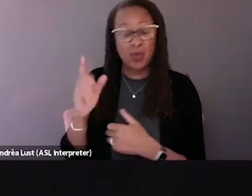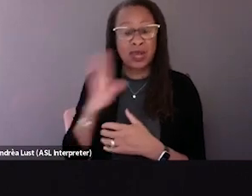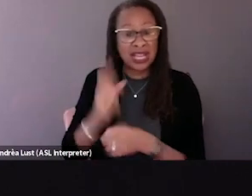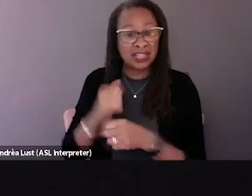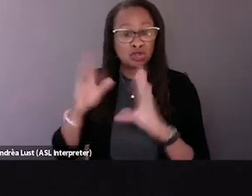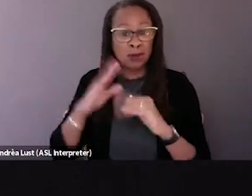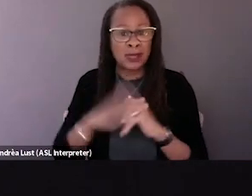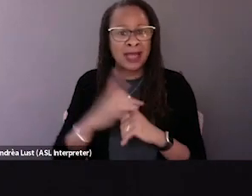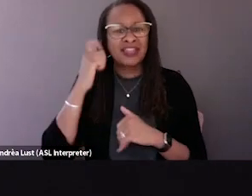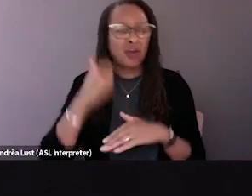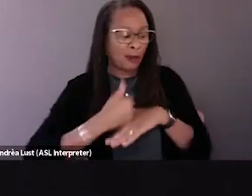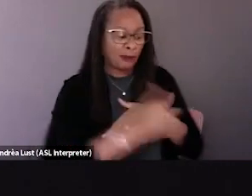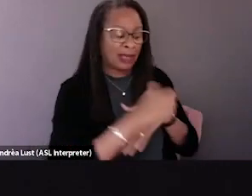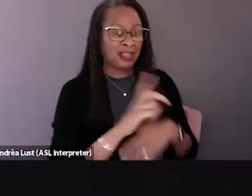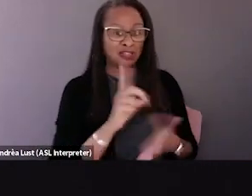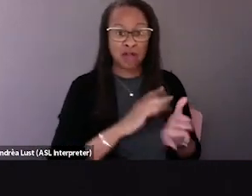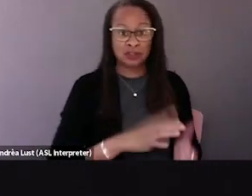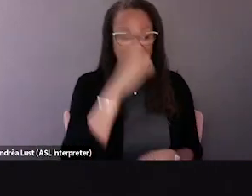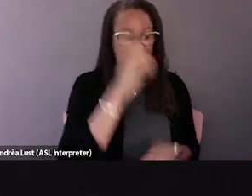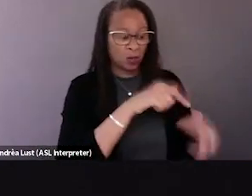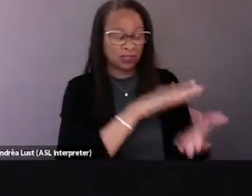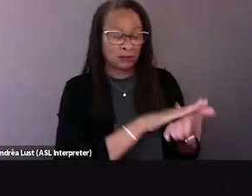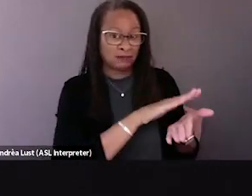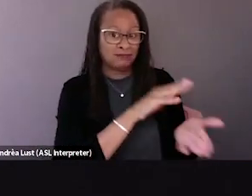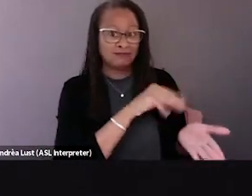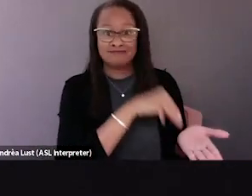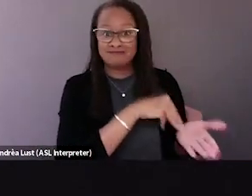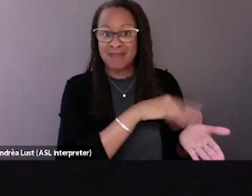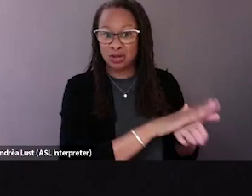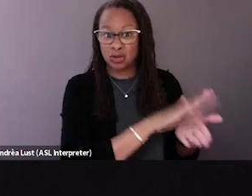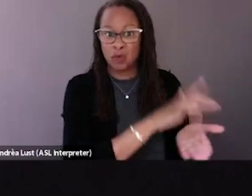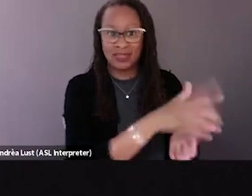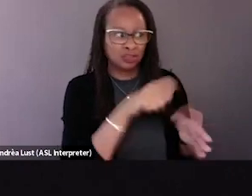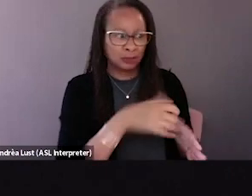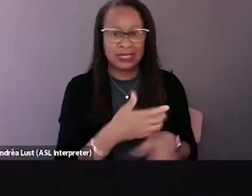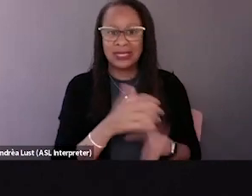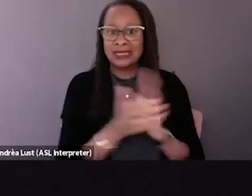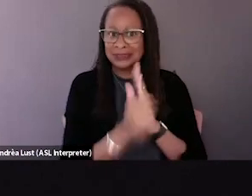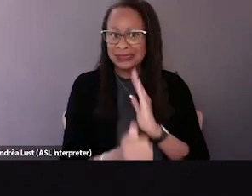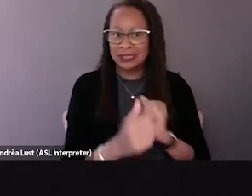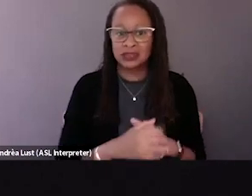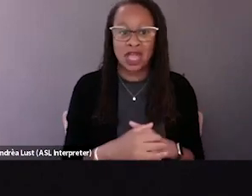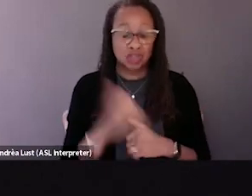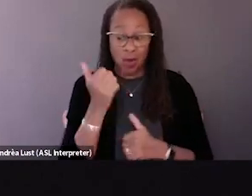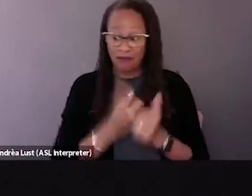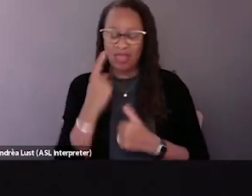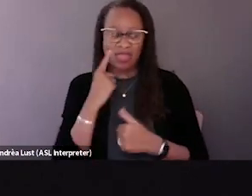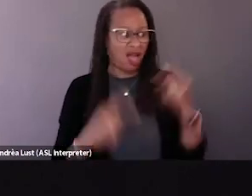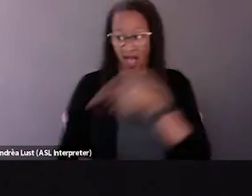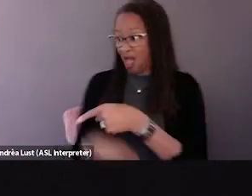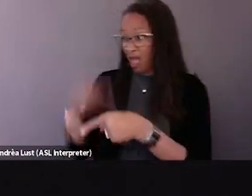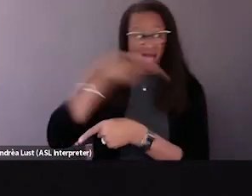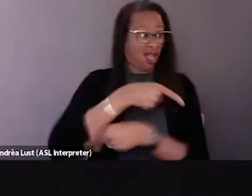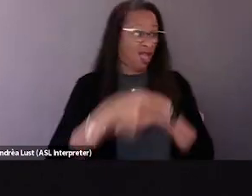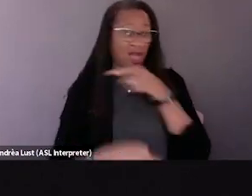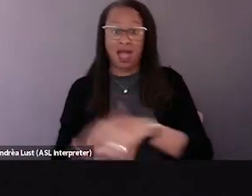to medical school and were the experts on all this. And so I think as long as people can sort of point a finger and sort of have some, piece of